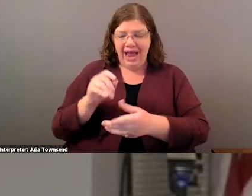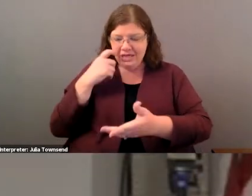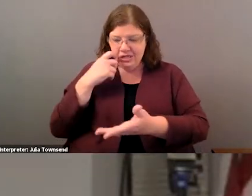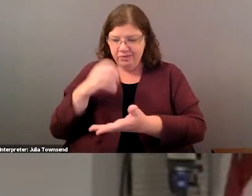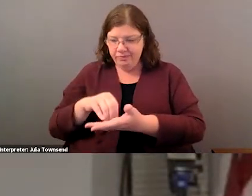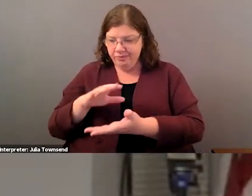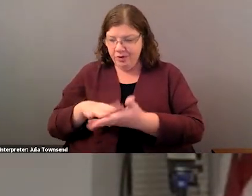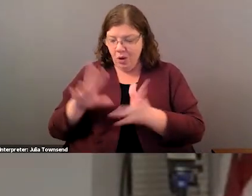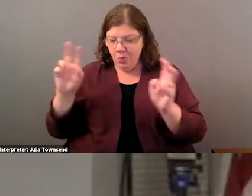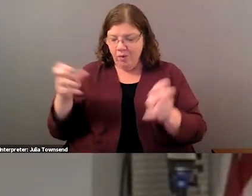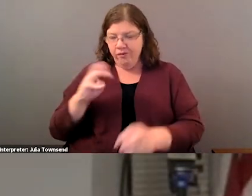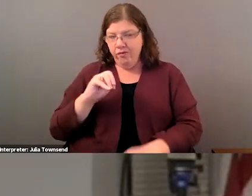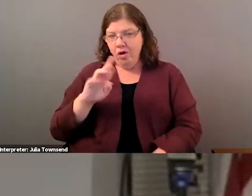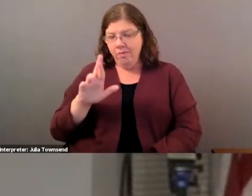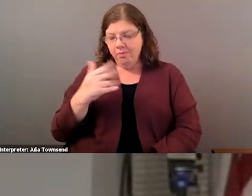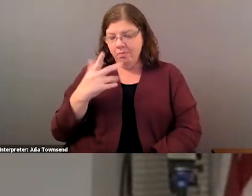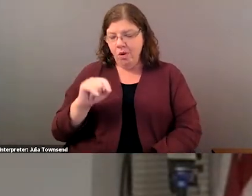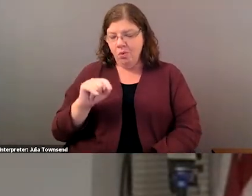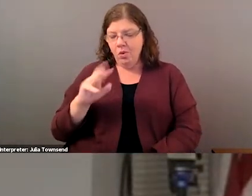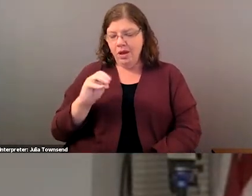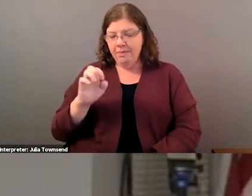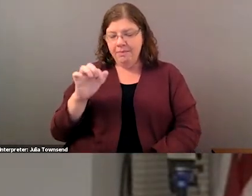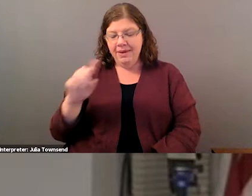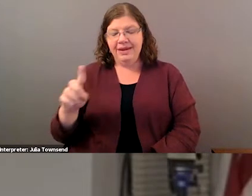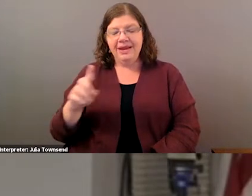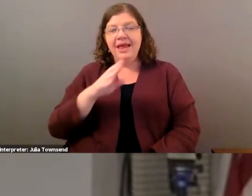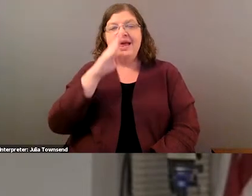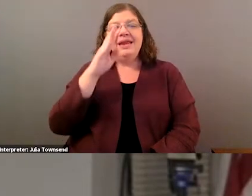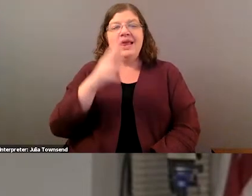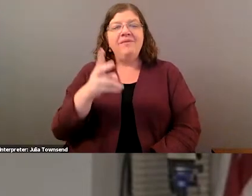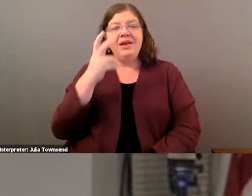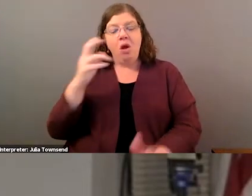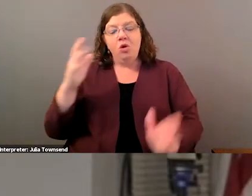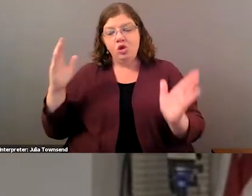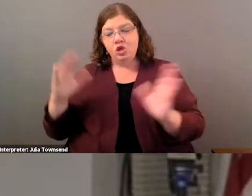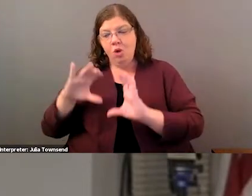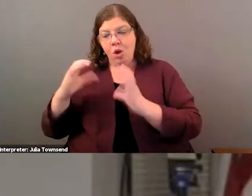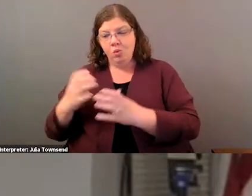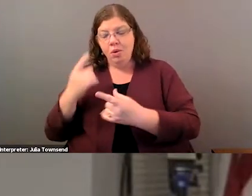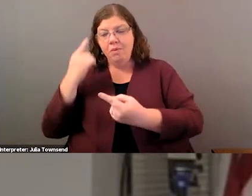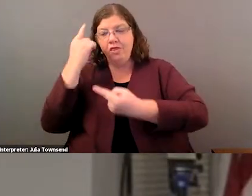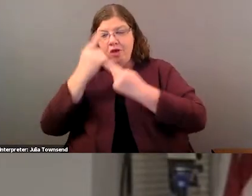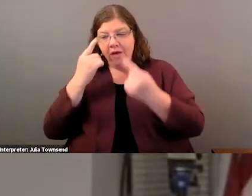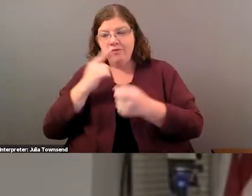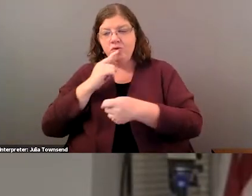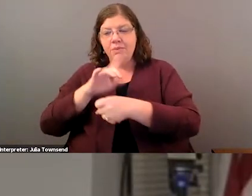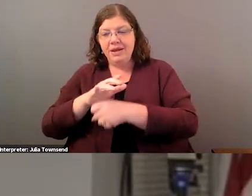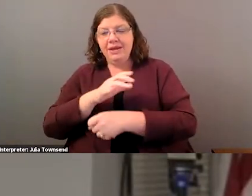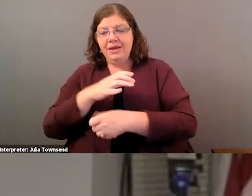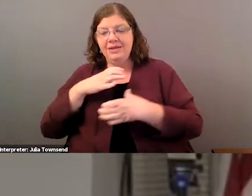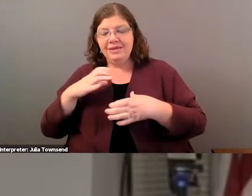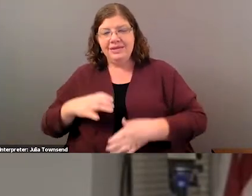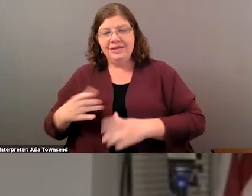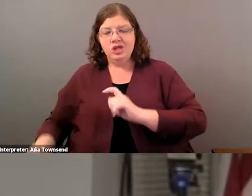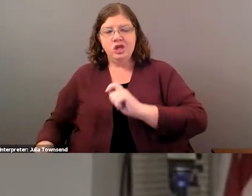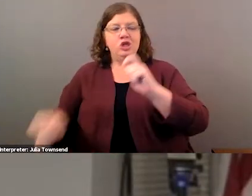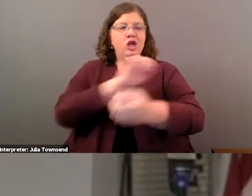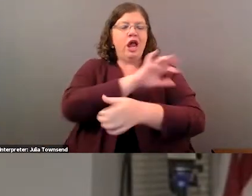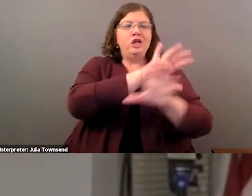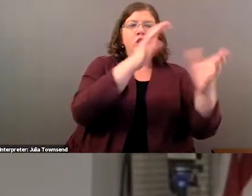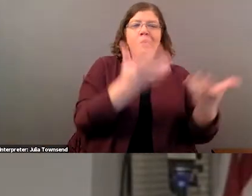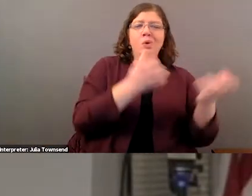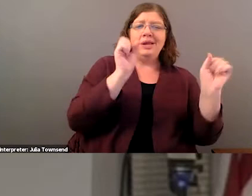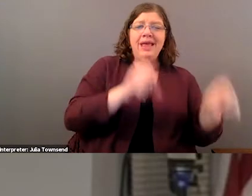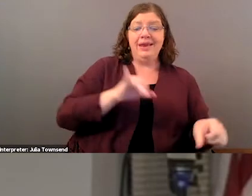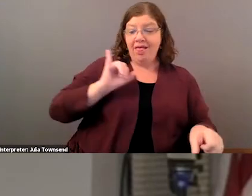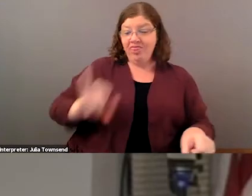Mead that said, never doubt that a small group of thoughtful, committed citizens can change the world. Indeed, it's the only thing that ever has. So we have to